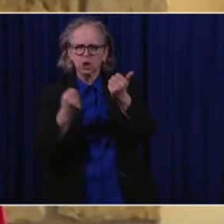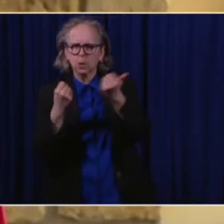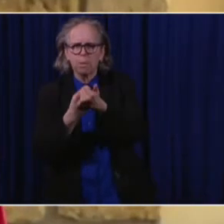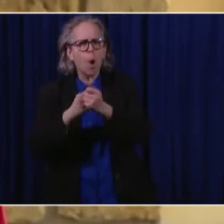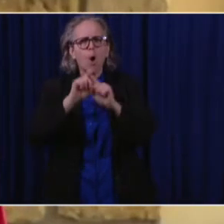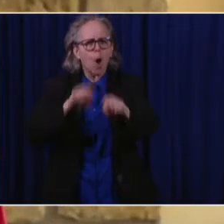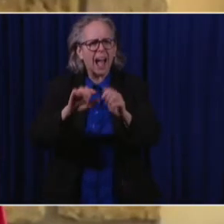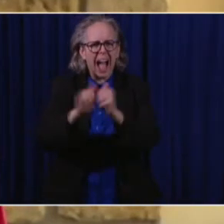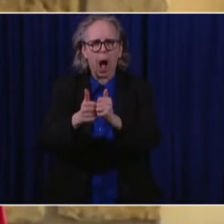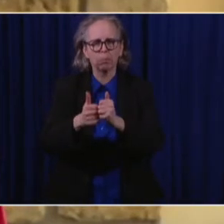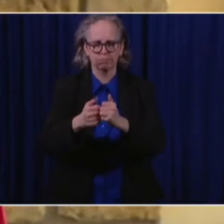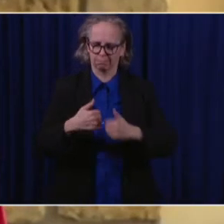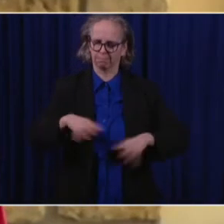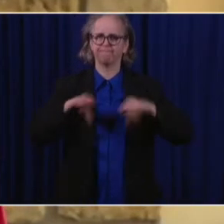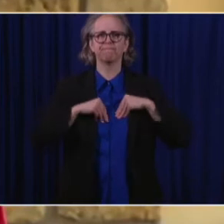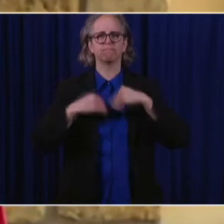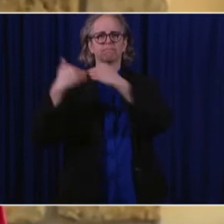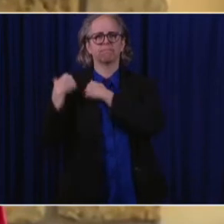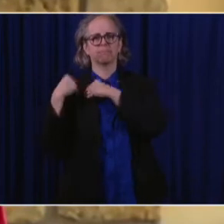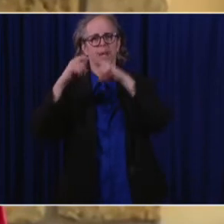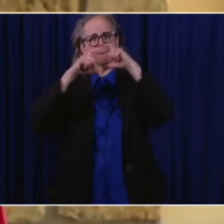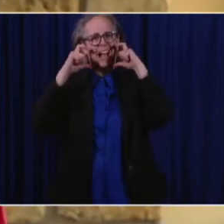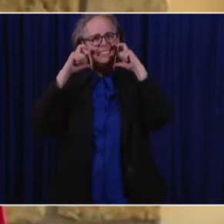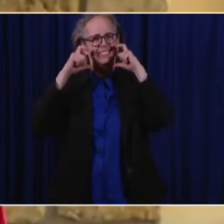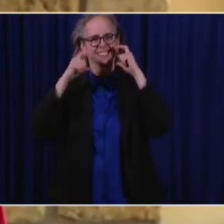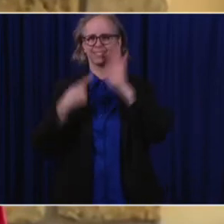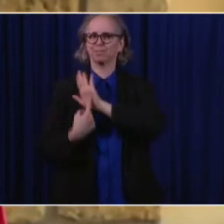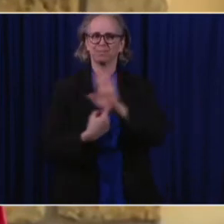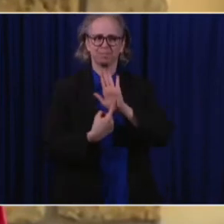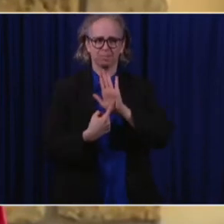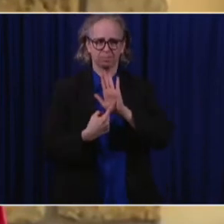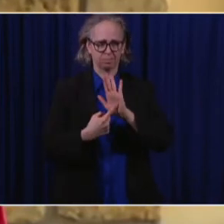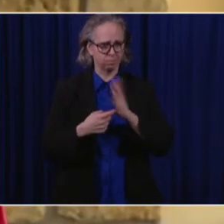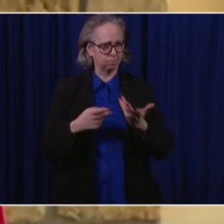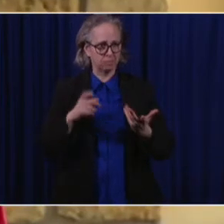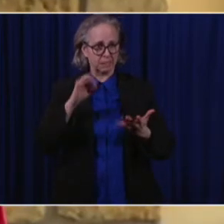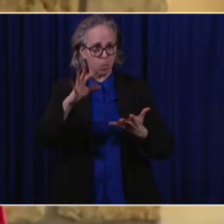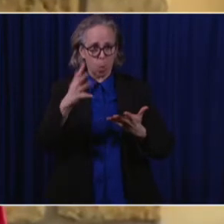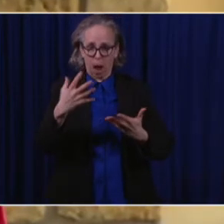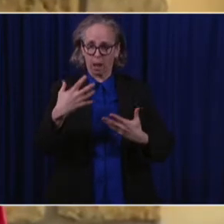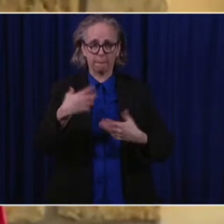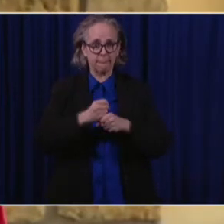something else, that would be great. I do think that the